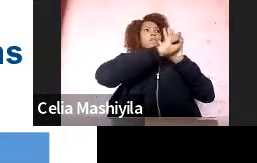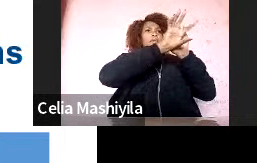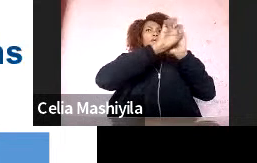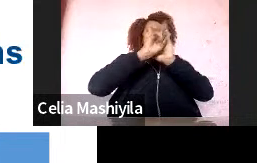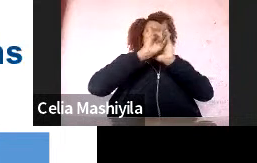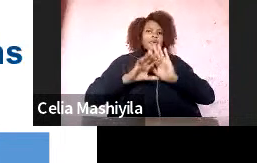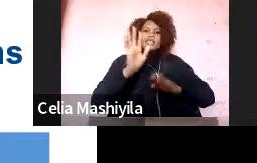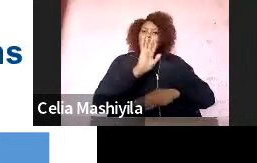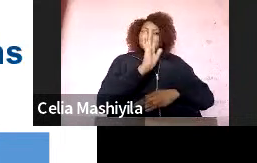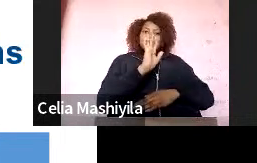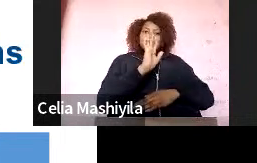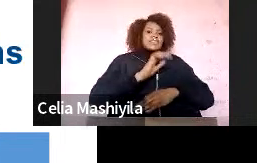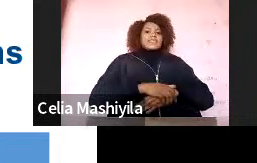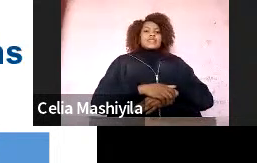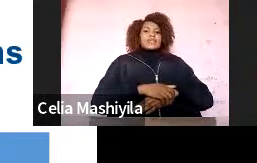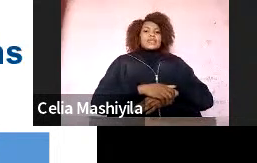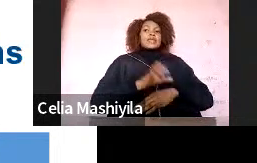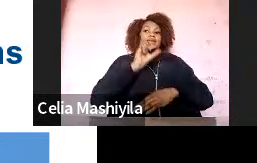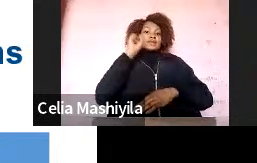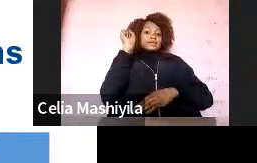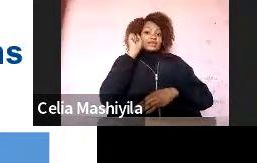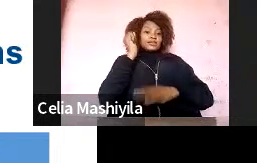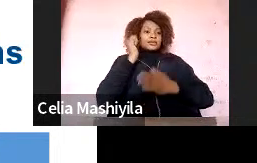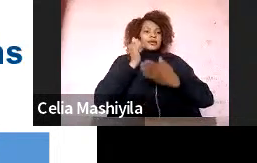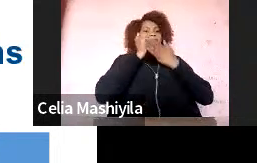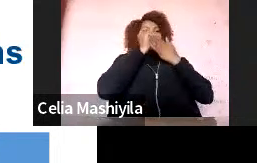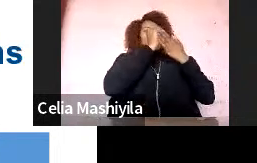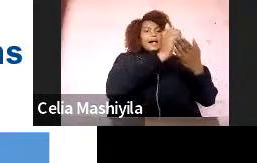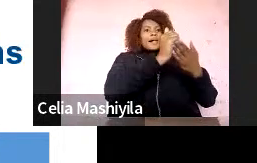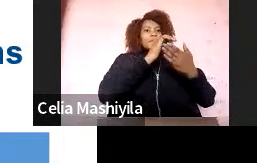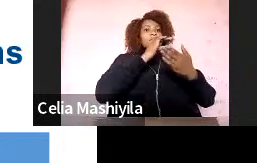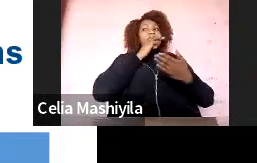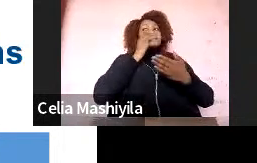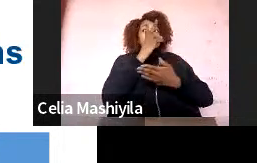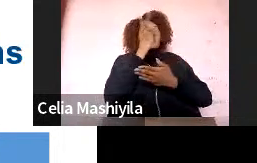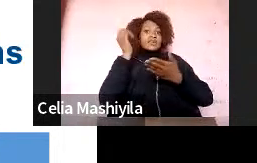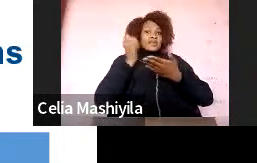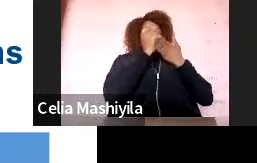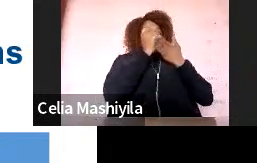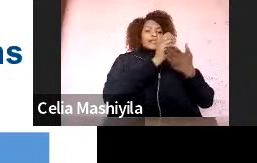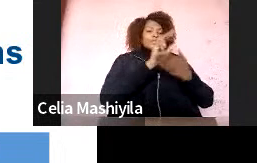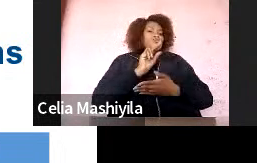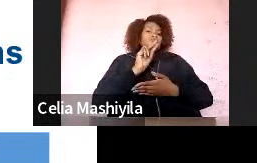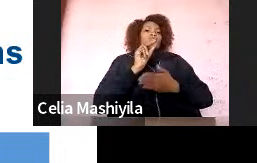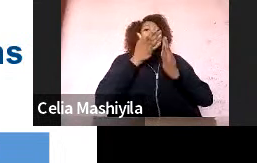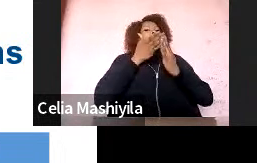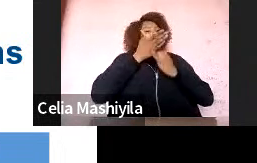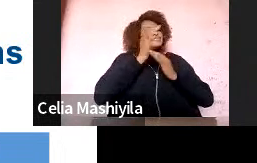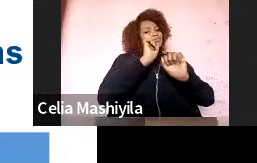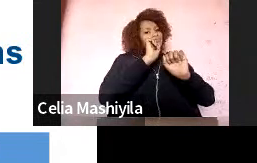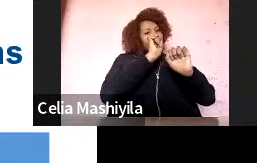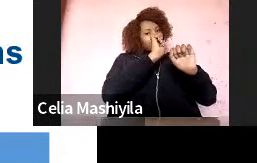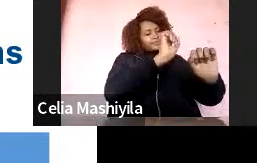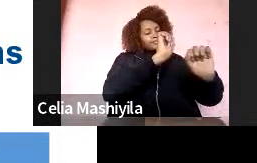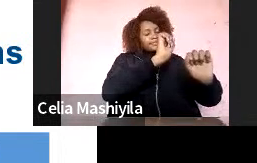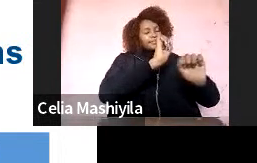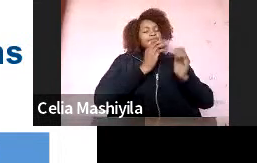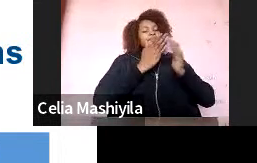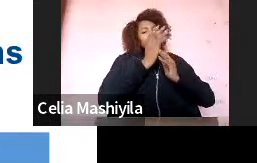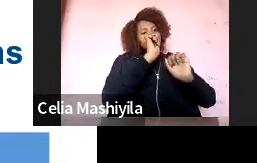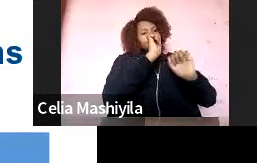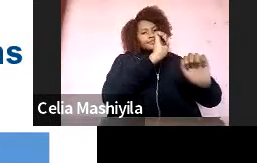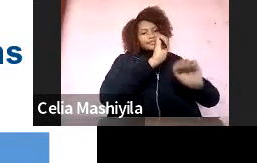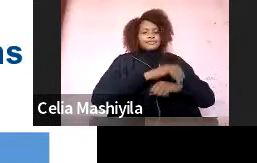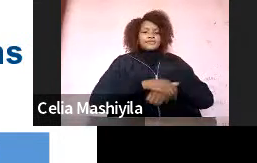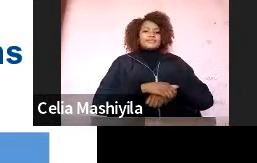are assisting you, SARS employees should not take it as a favor. It's your right. It's your right because we are saying all should be